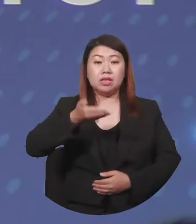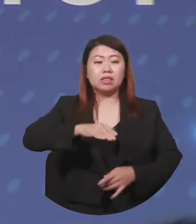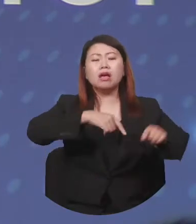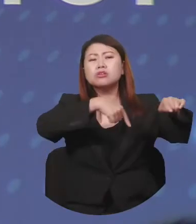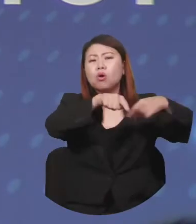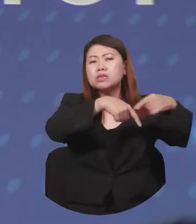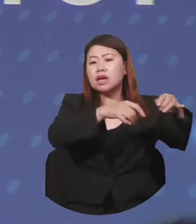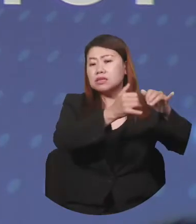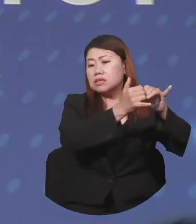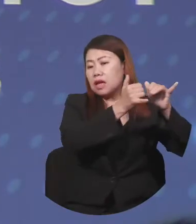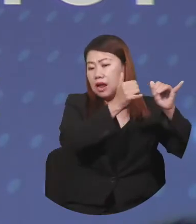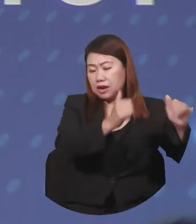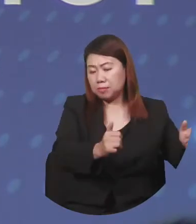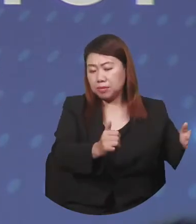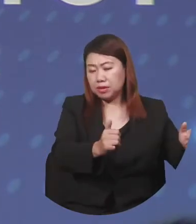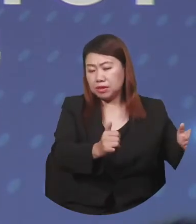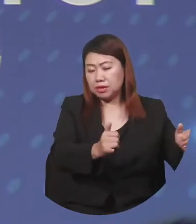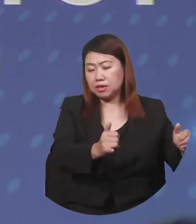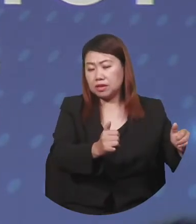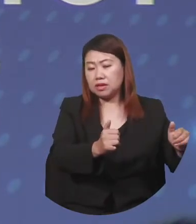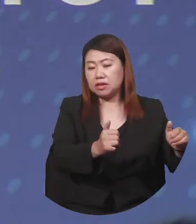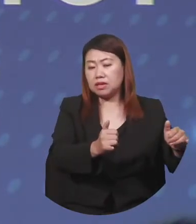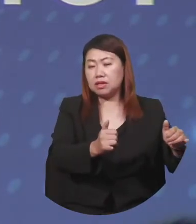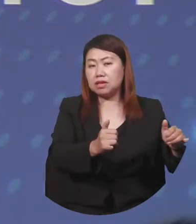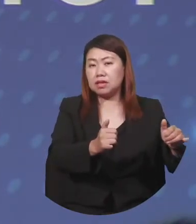background, you have